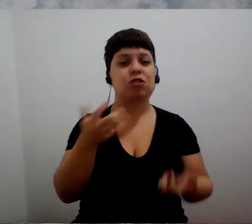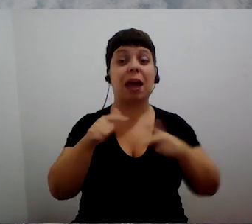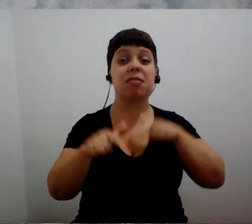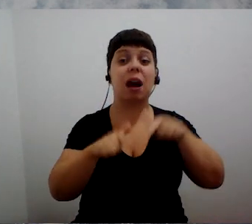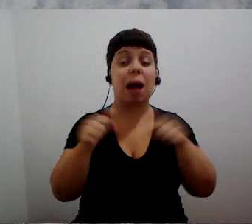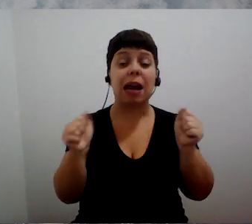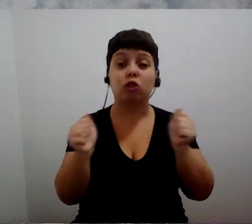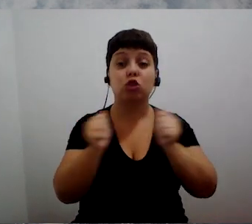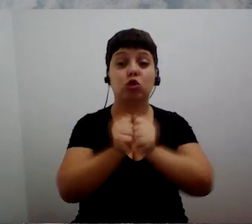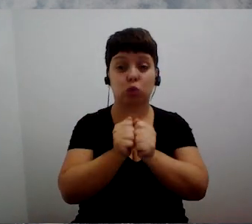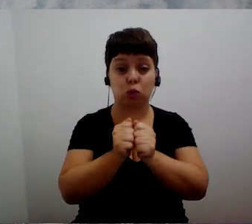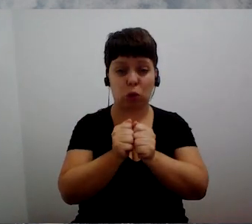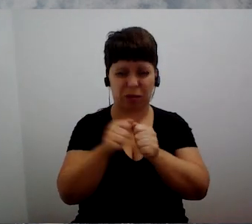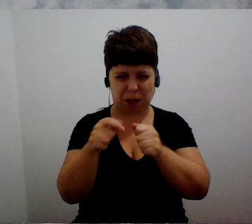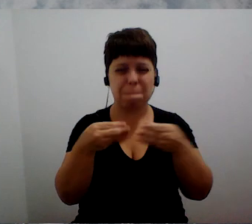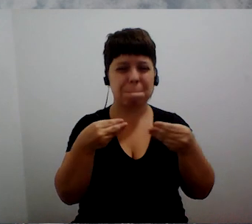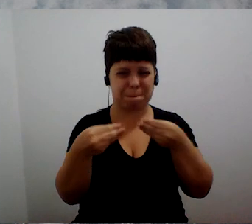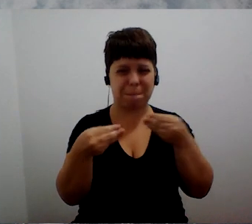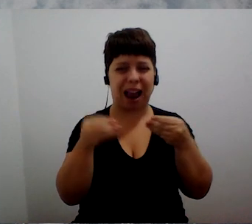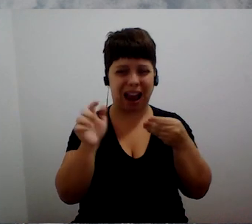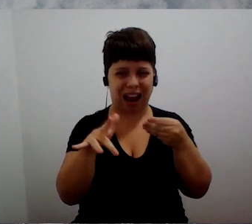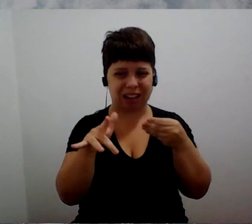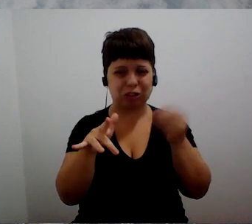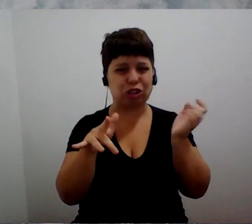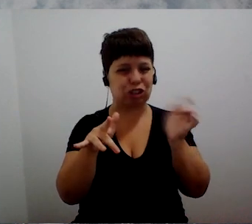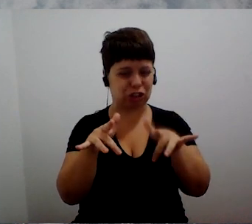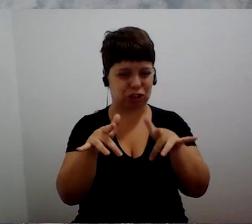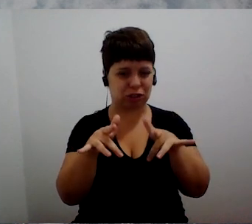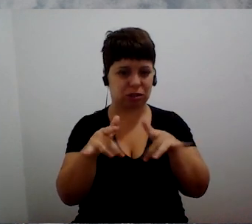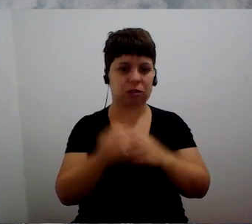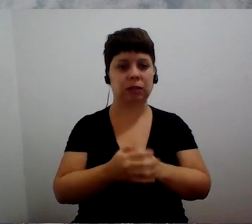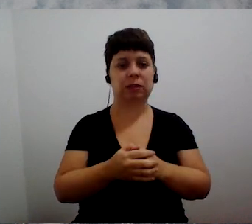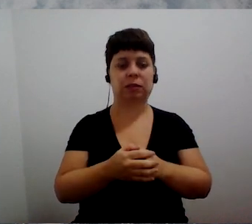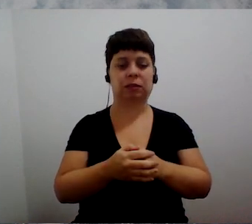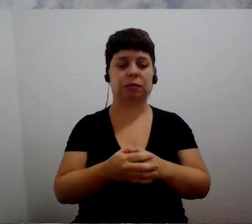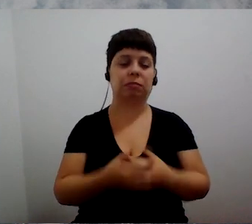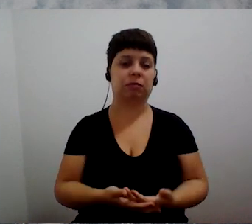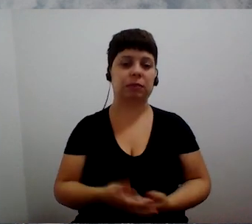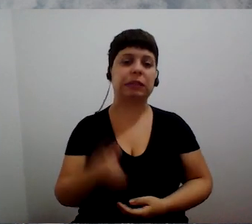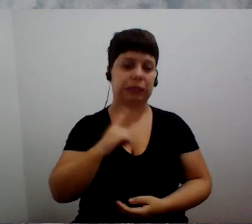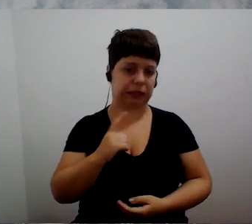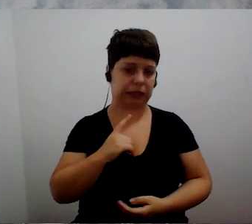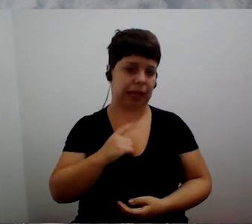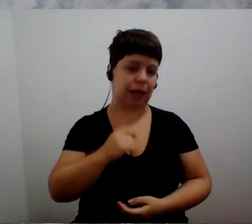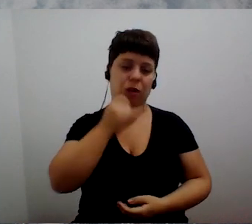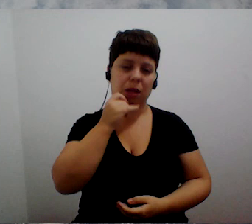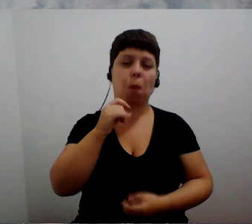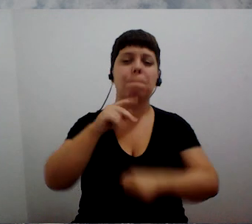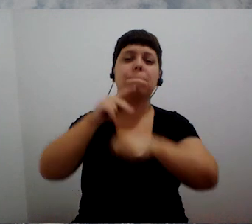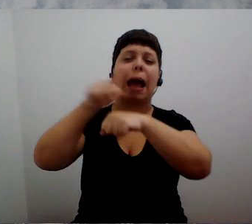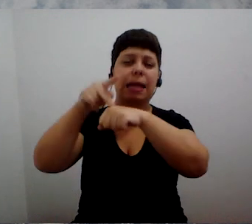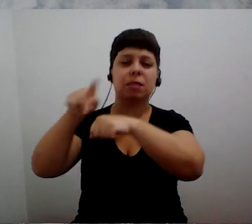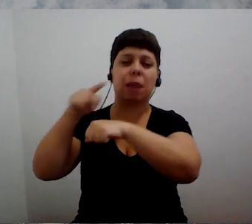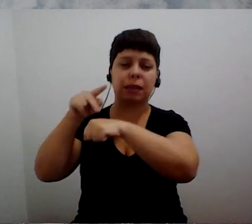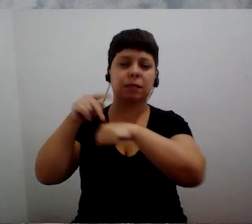think it's really important to work together to make sure that those plastic products that remain when we try